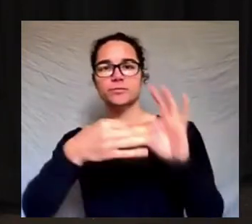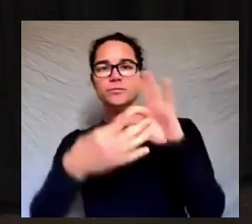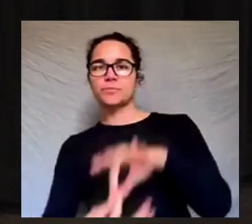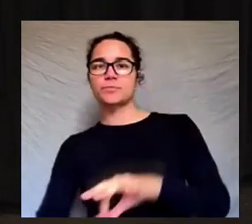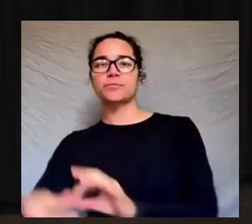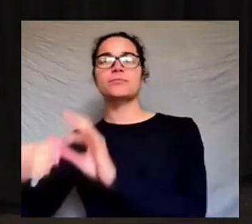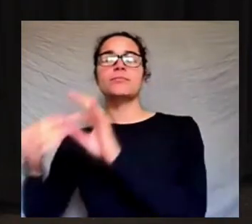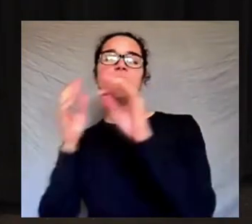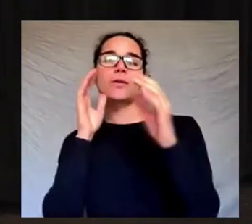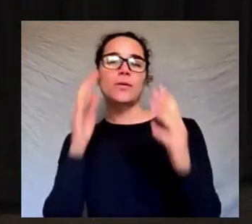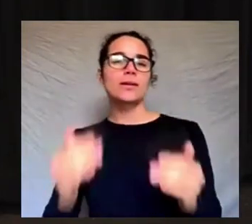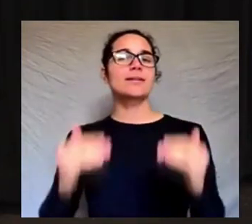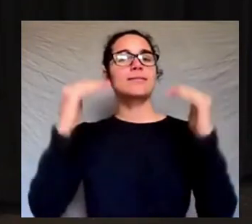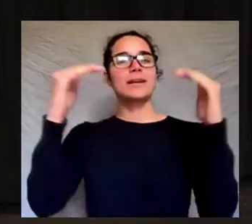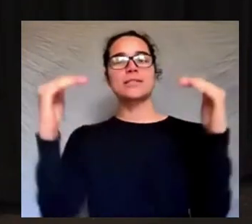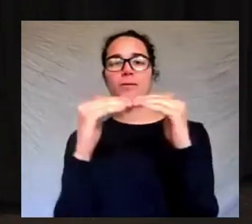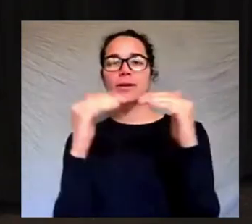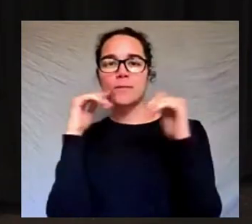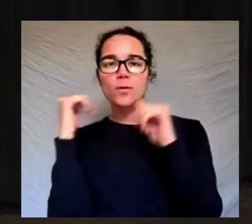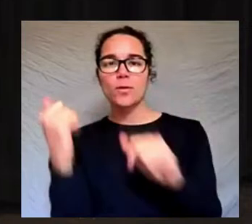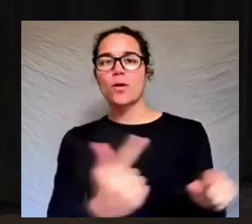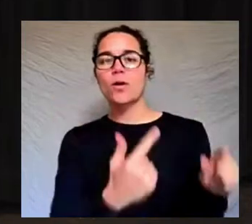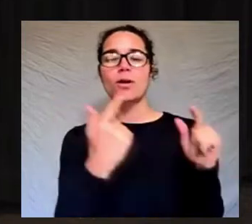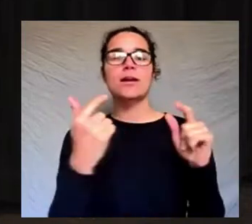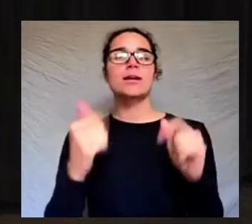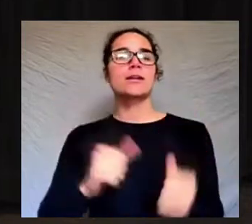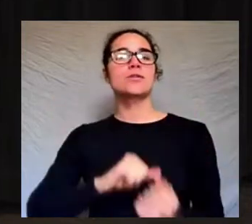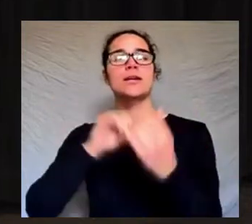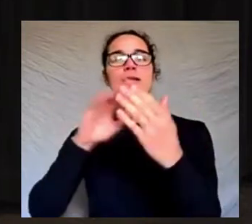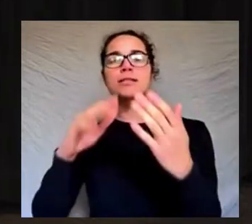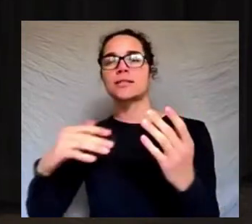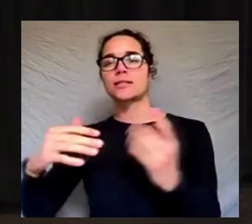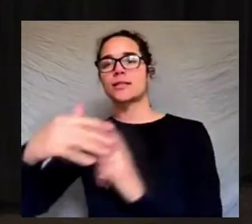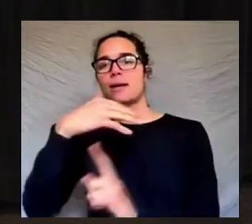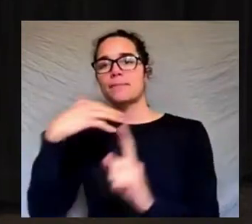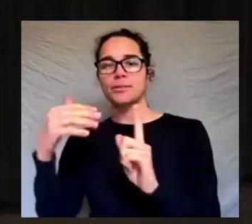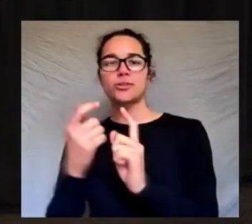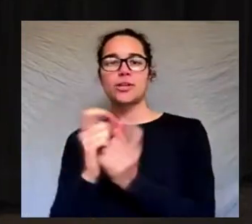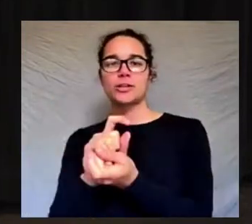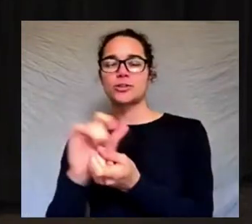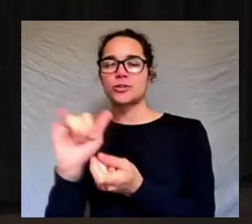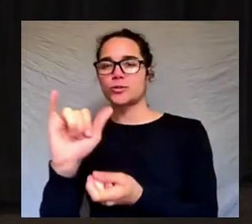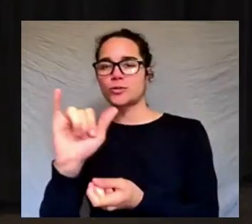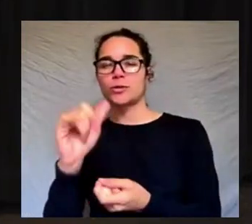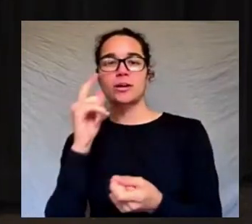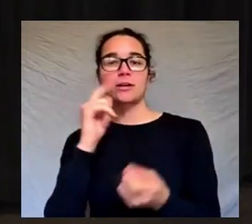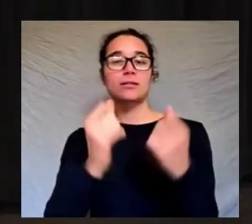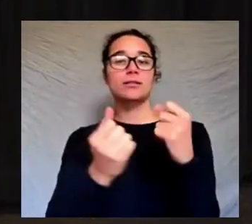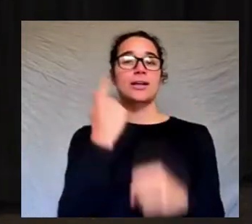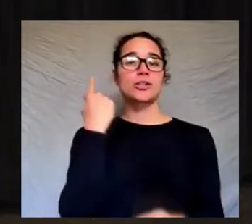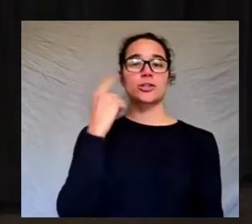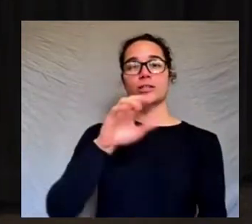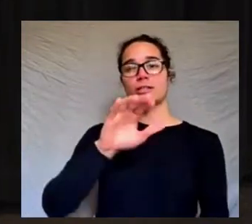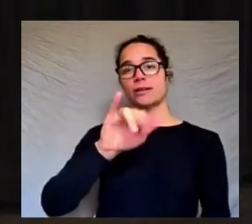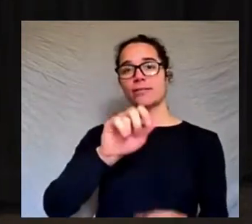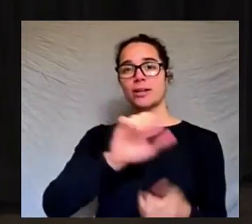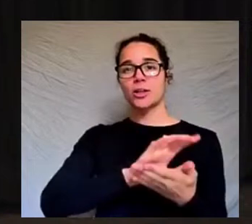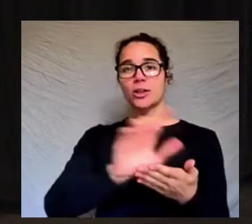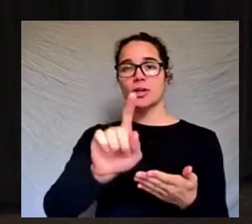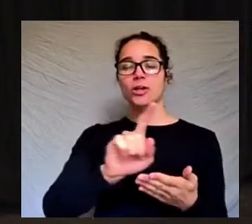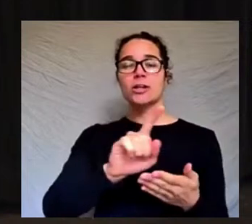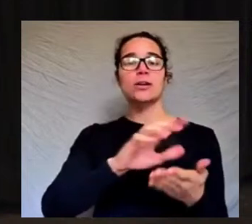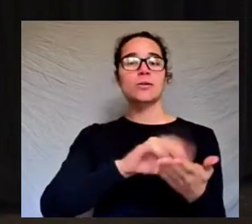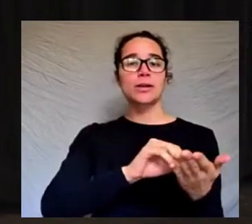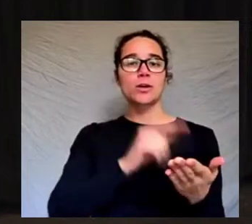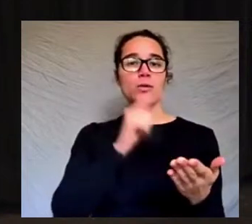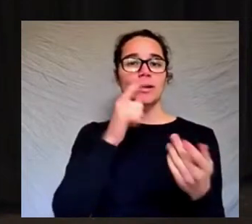all, and address our changing climate. And as part of last year's Civic Learning Week, we announced funding to create pilot programs